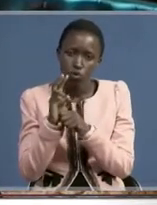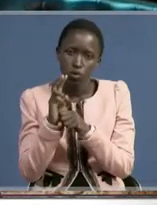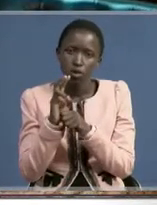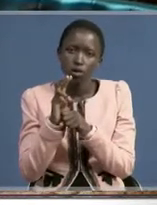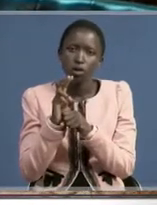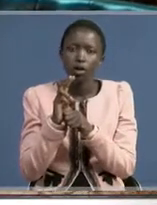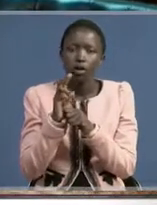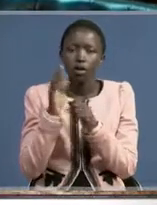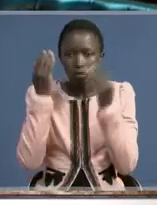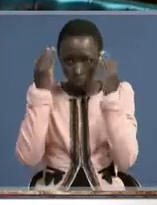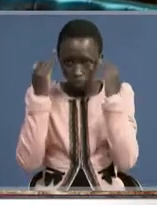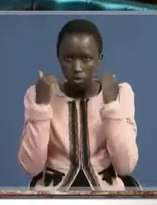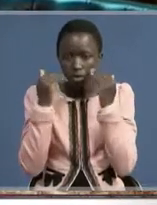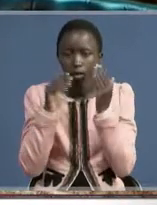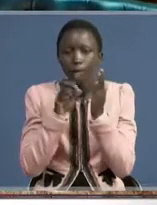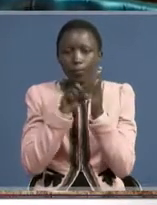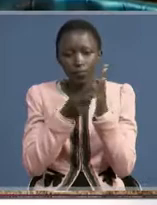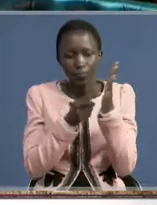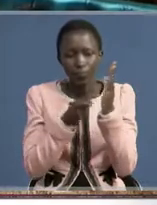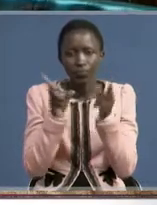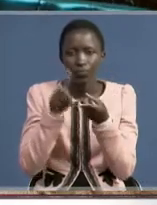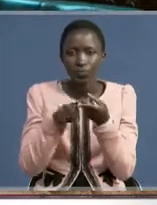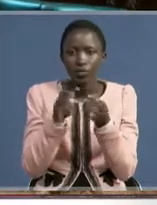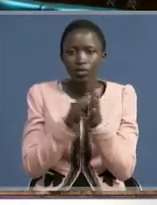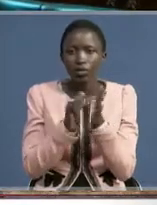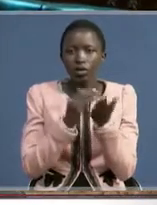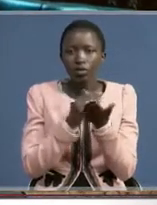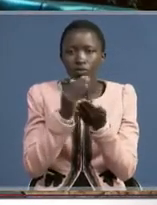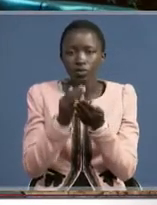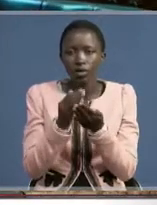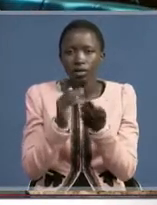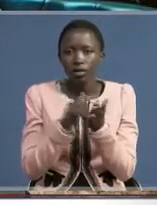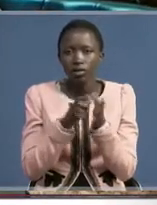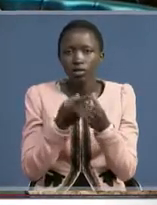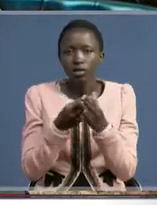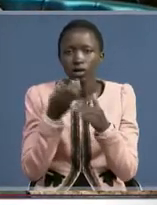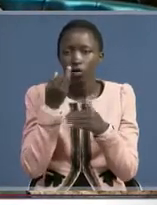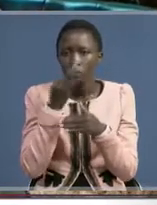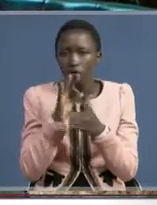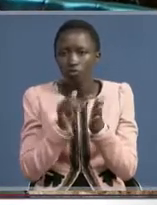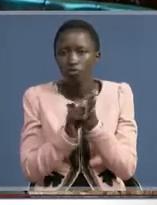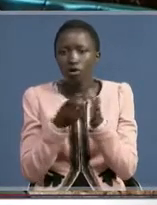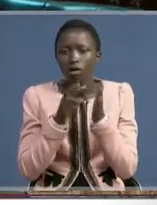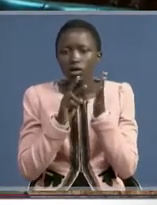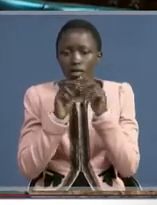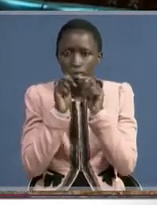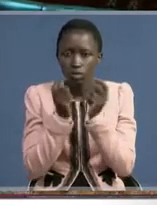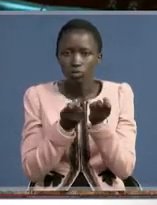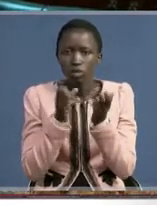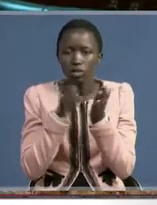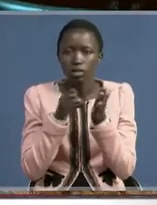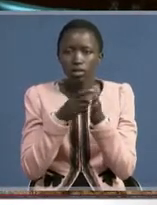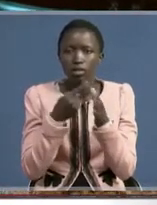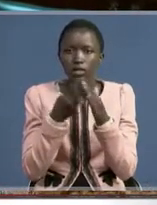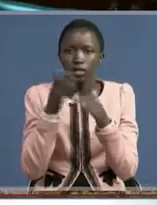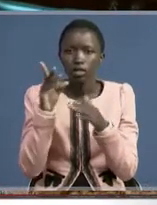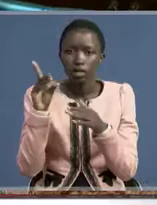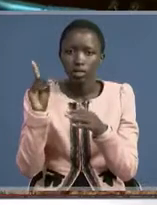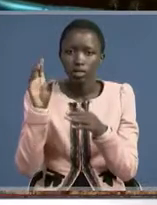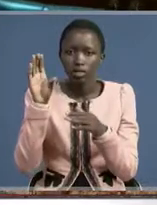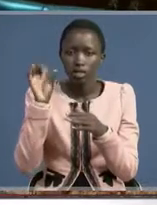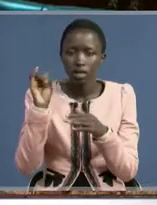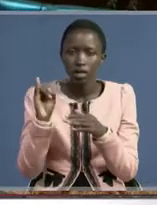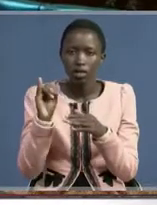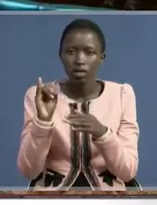budget. Uhuru proposed additional funding for the judiciary and the multi-agency team, which include the DCI,